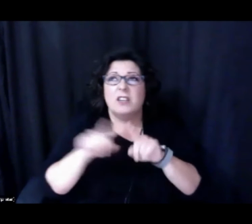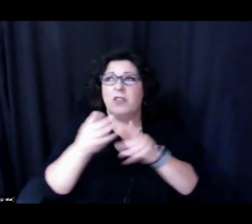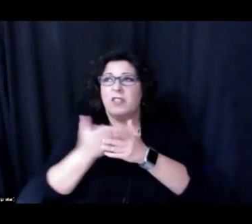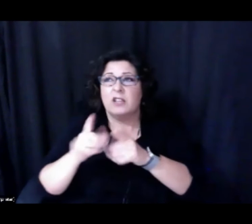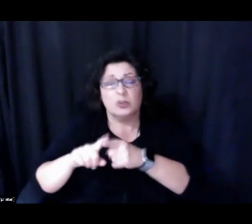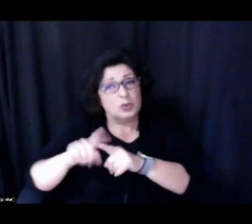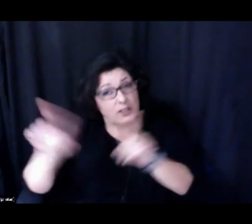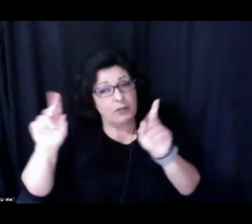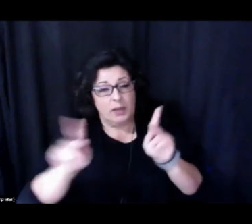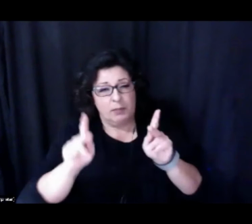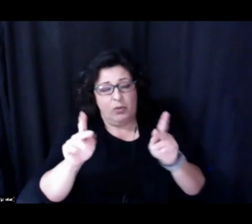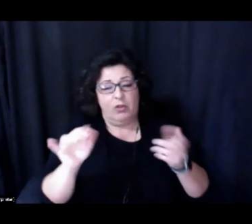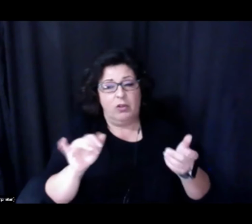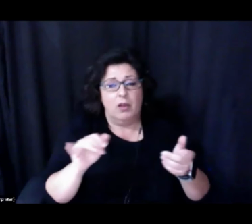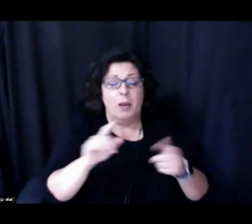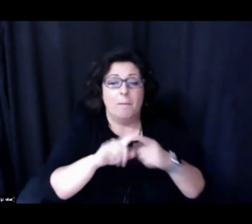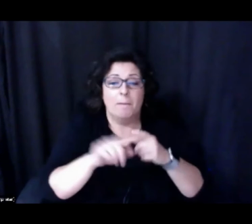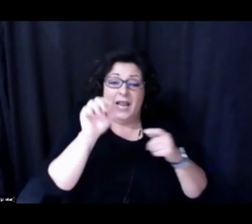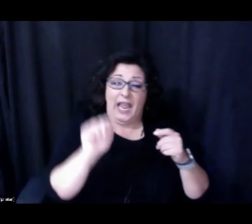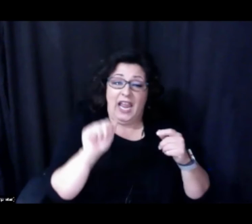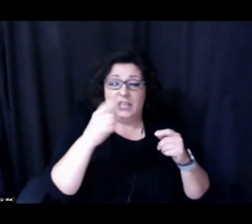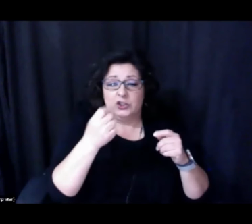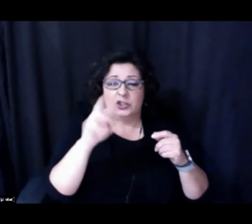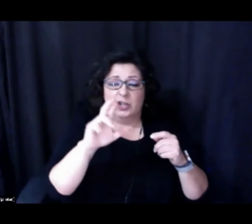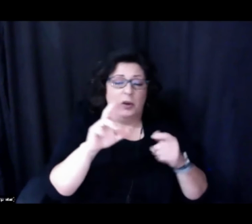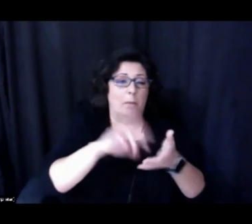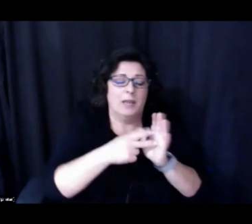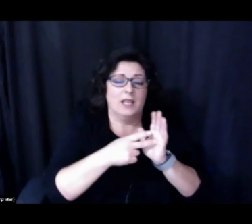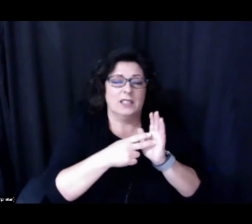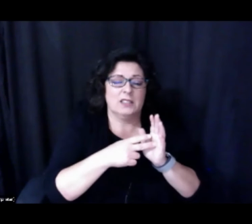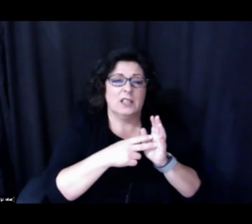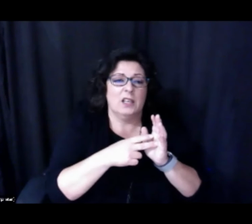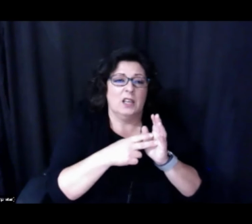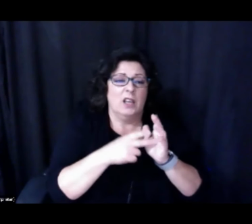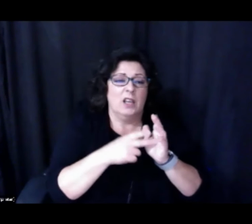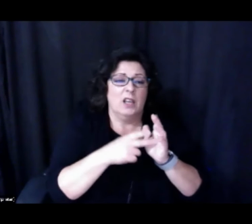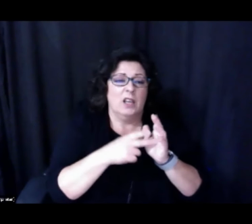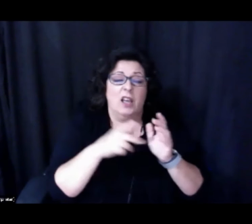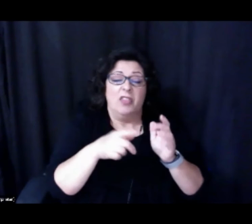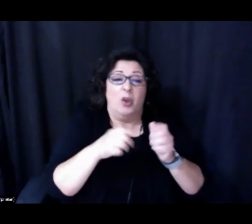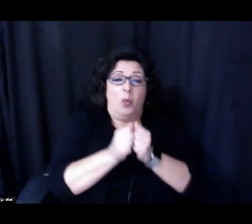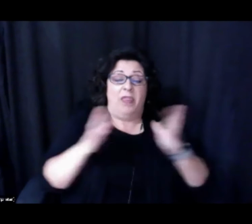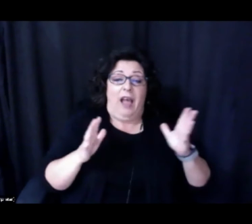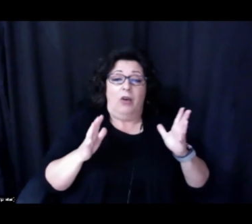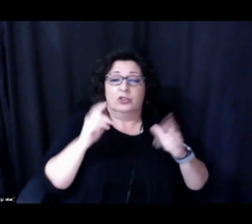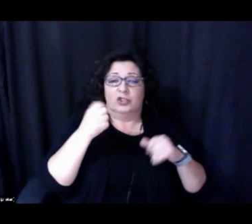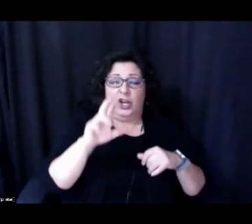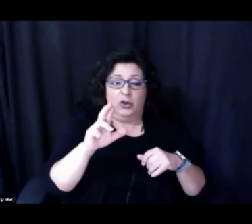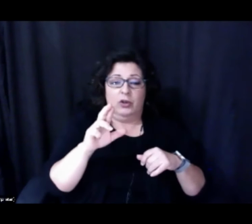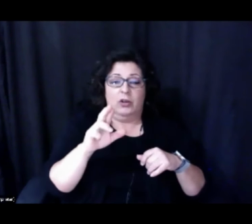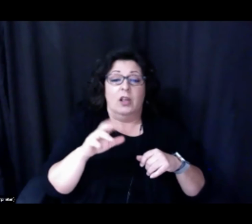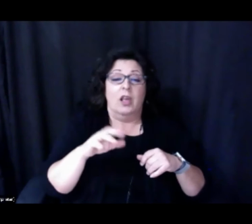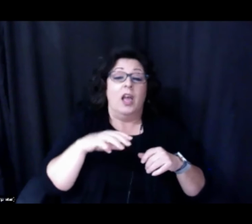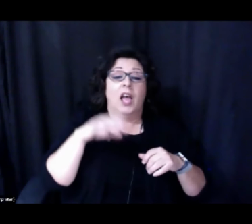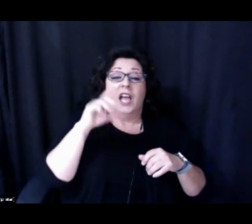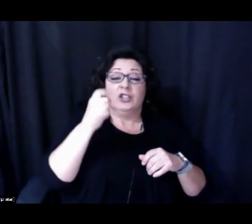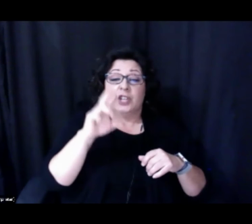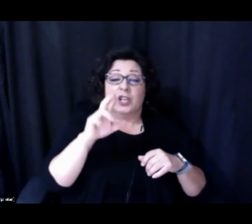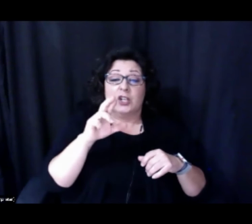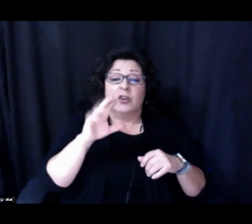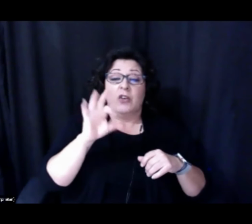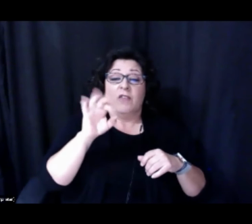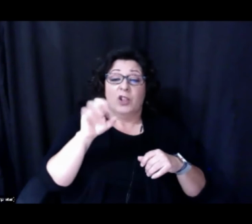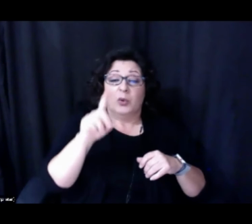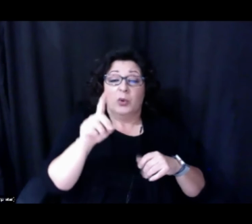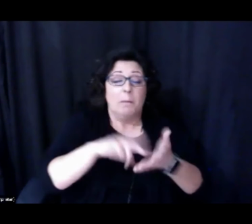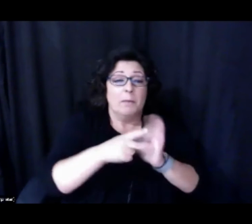well. But agender typically means someone who is without gender. Gender fluid typically means someone